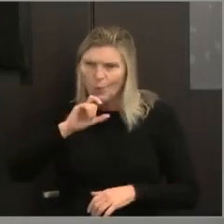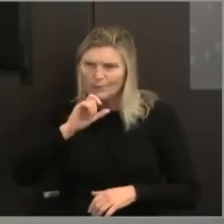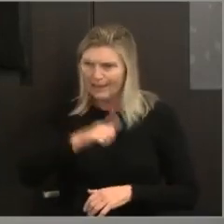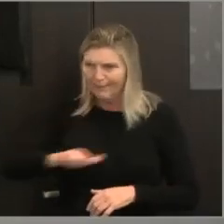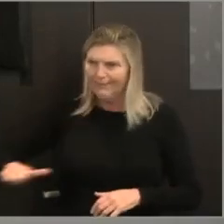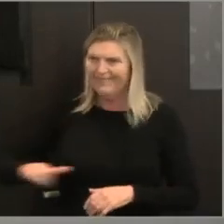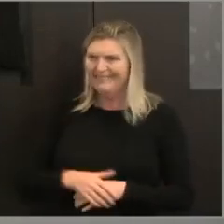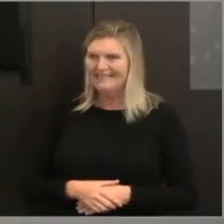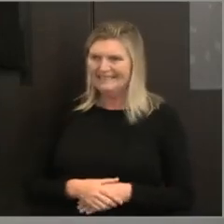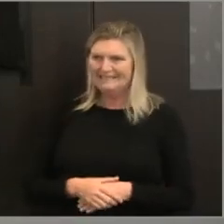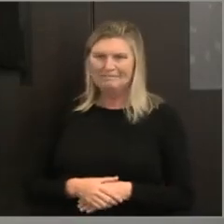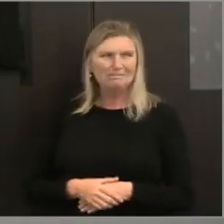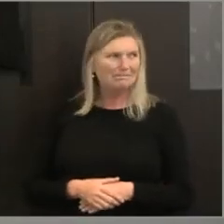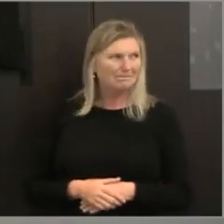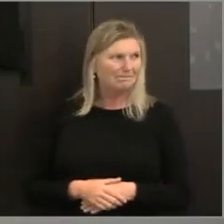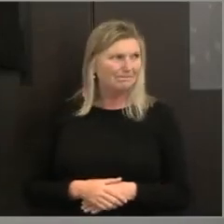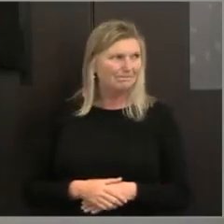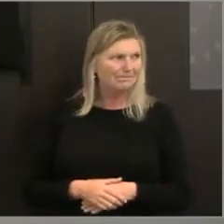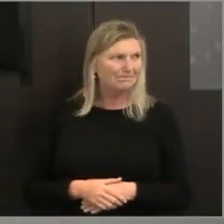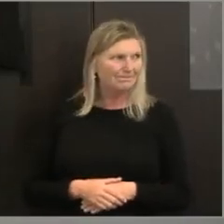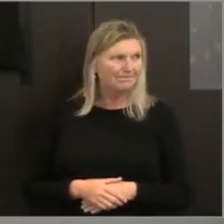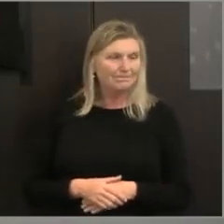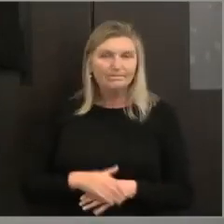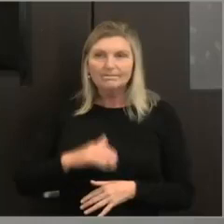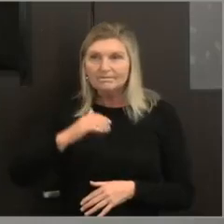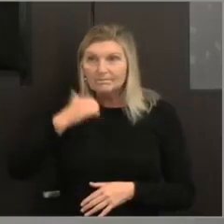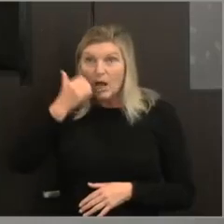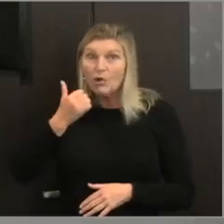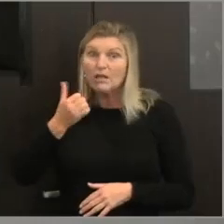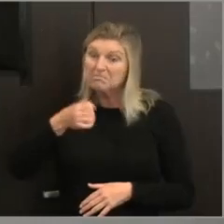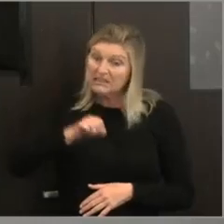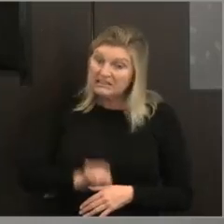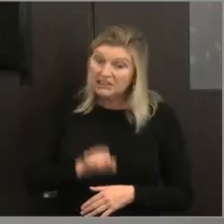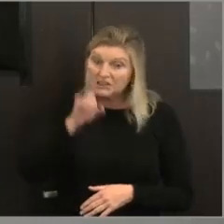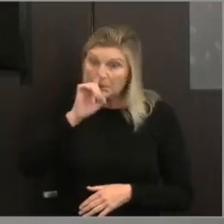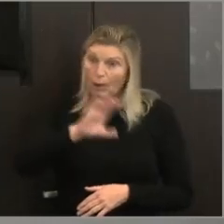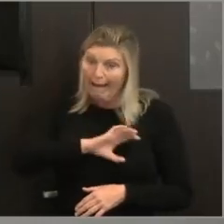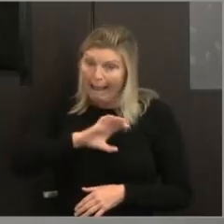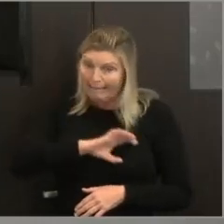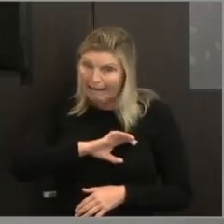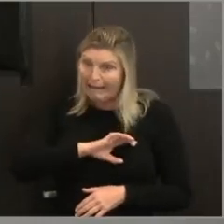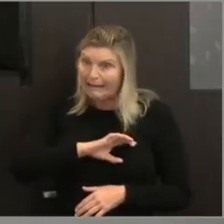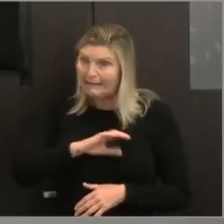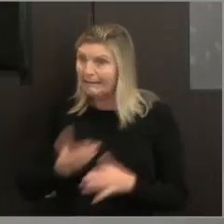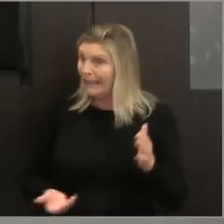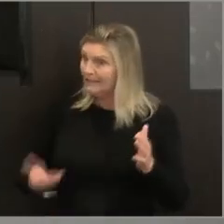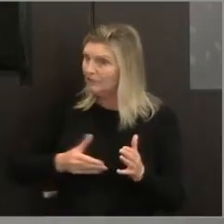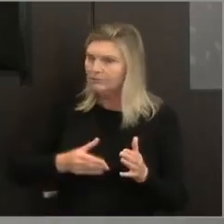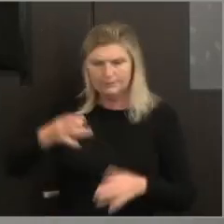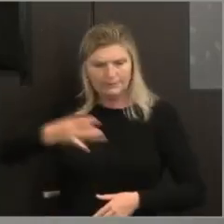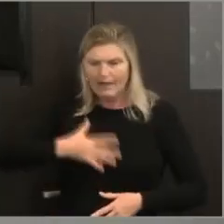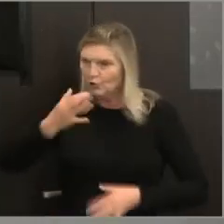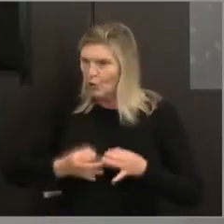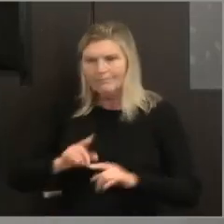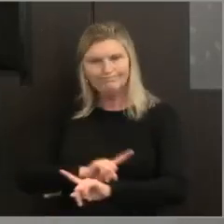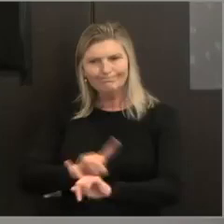Māori, Indigenous peoples in Canada and so on, under that configuration were not entitled to